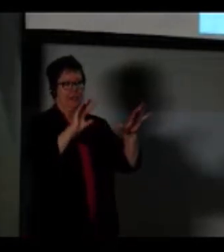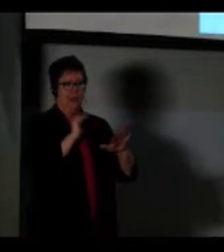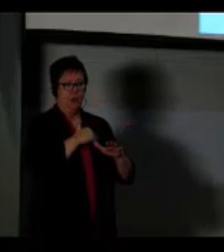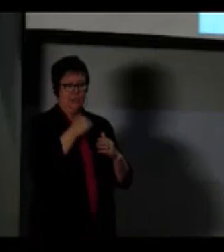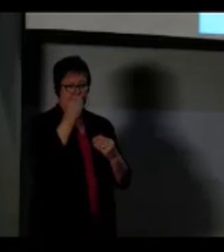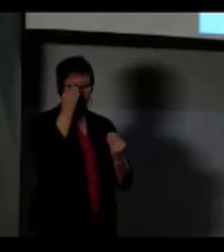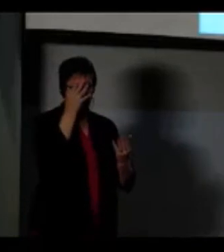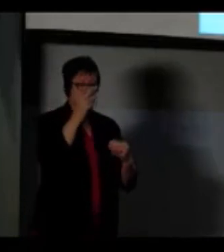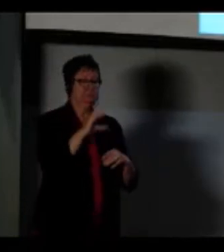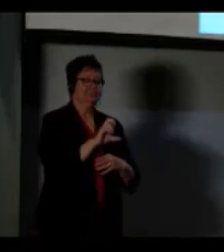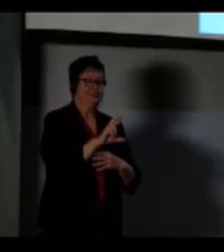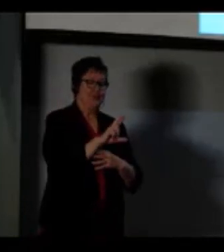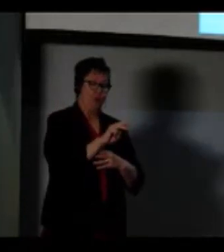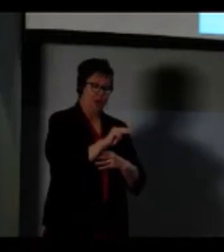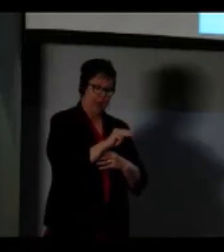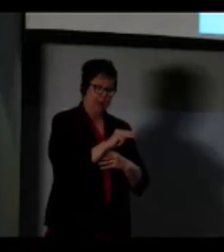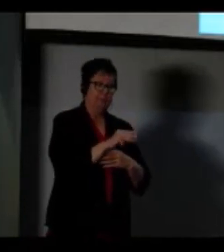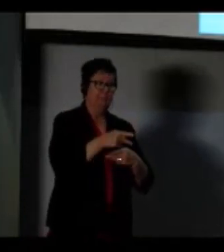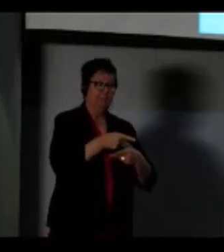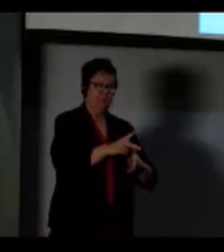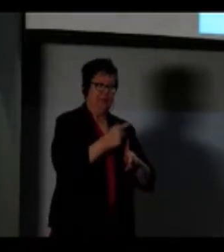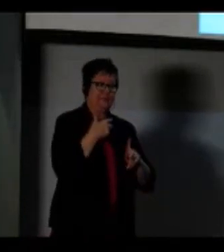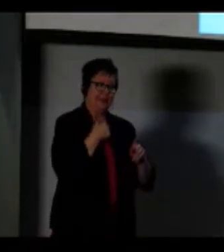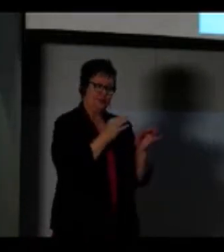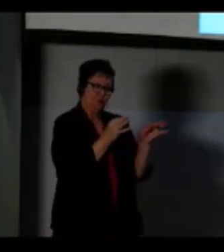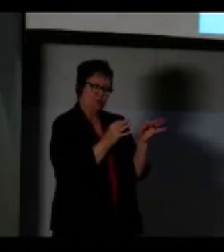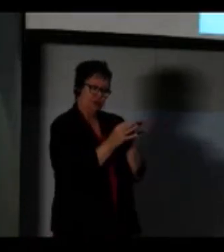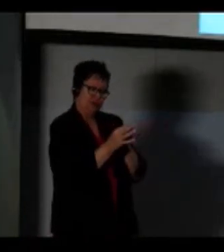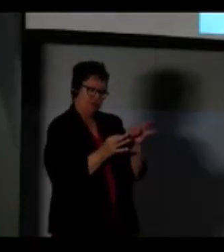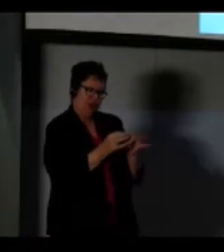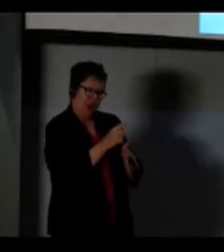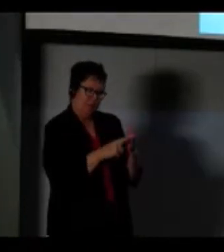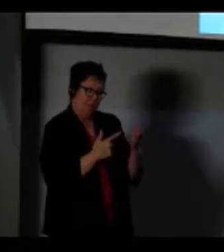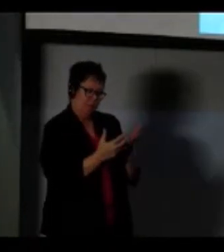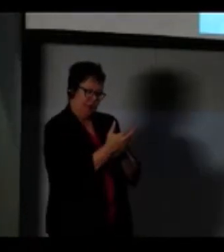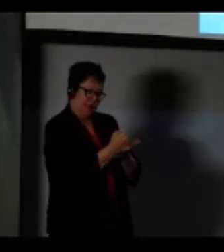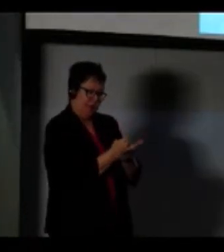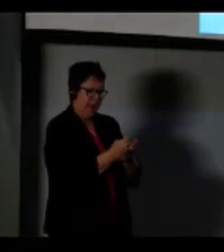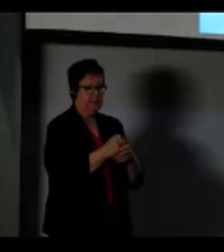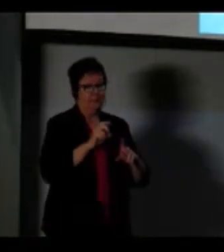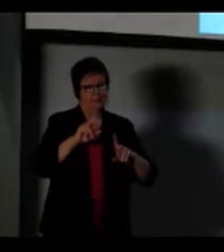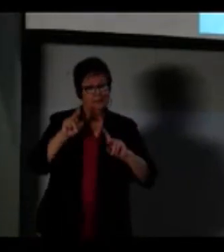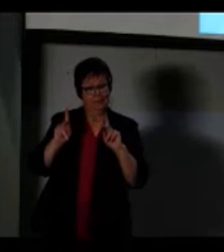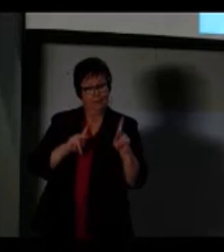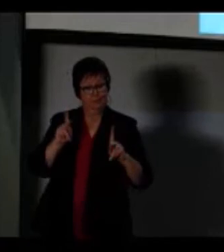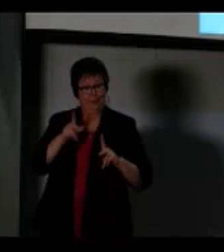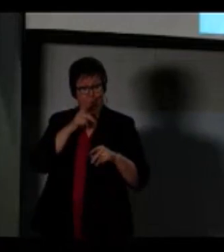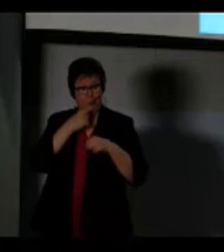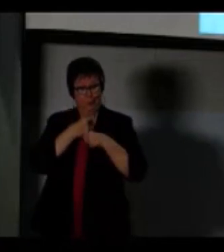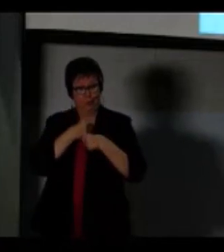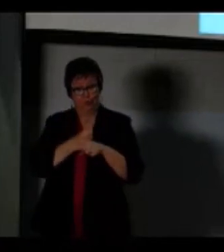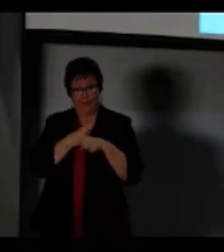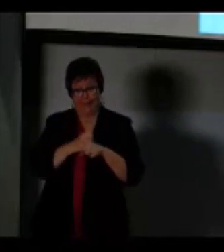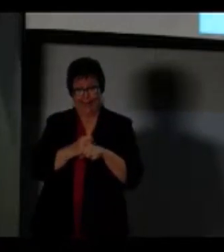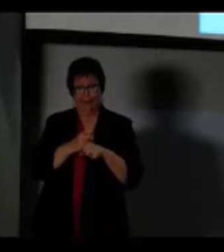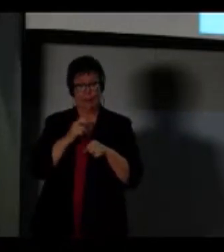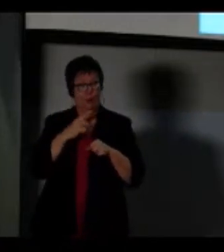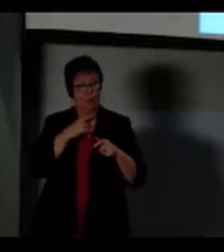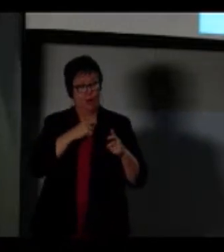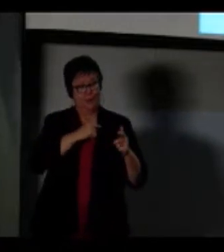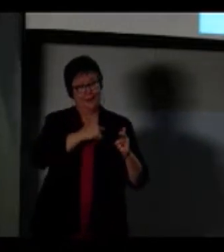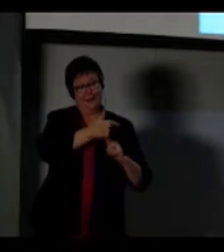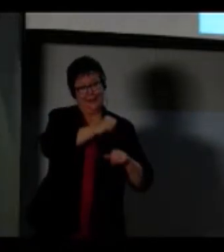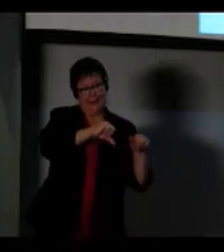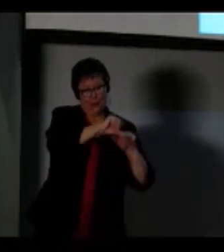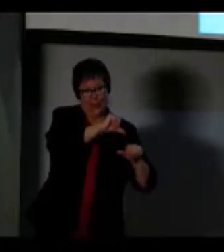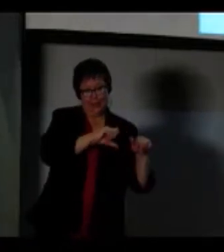CRM provides the means to describe the things we collect, the people or actors who created or interacted